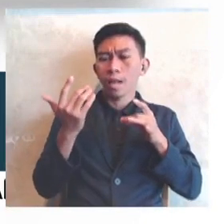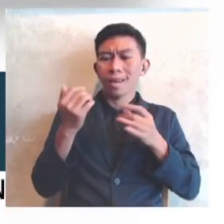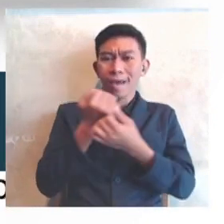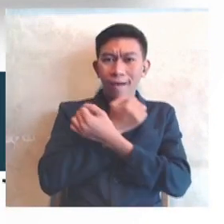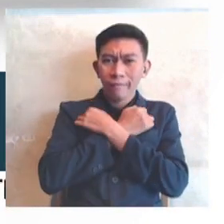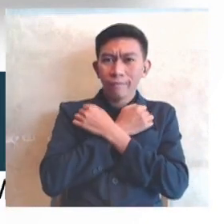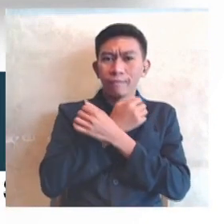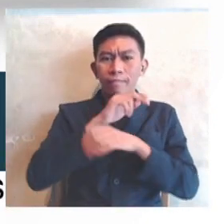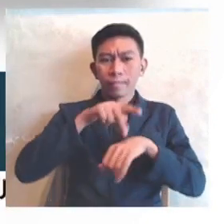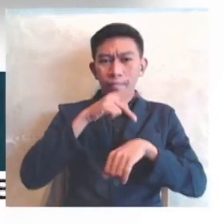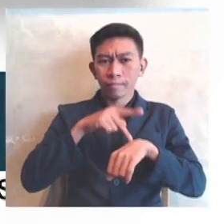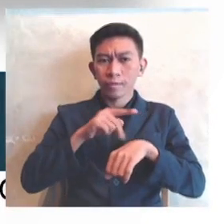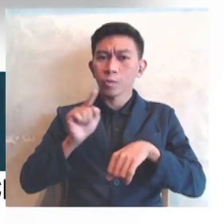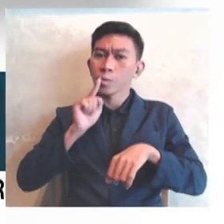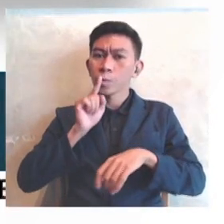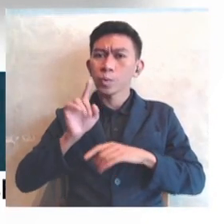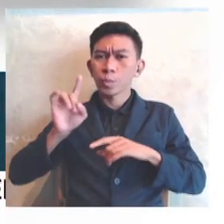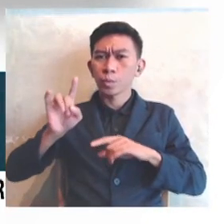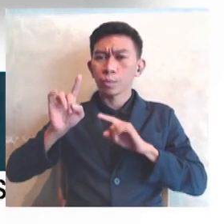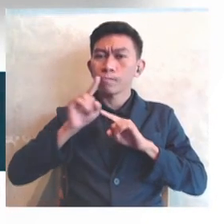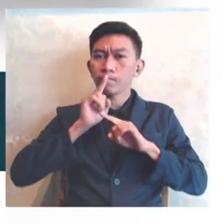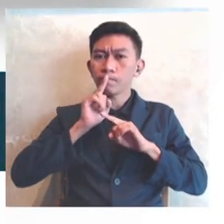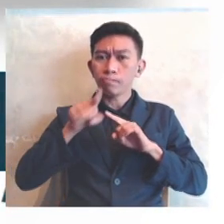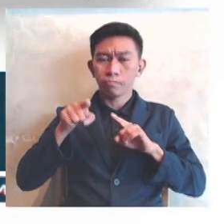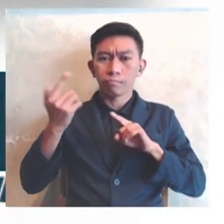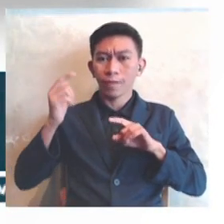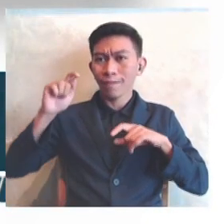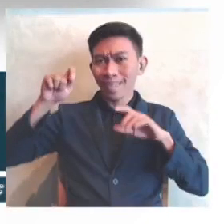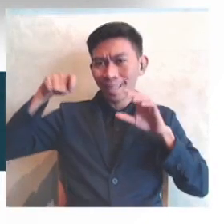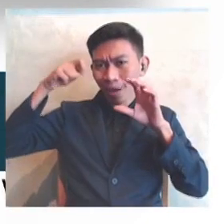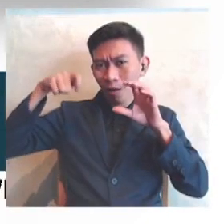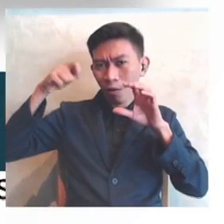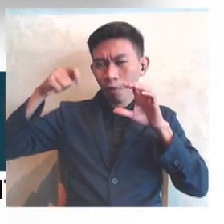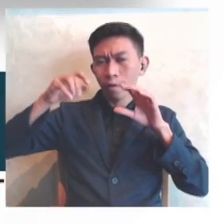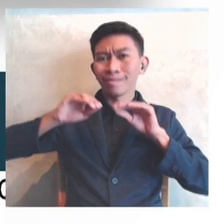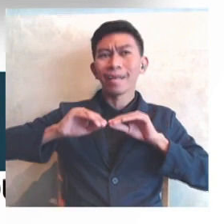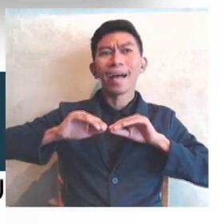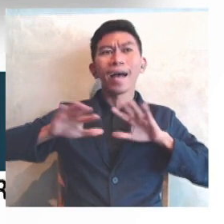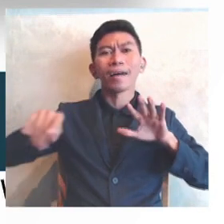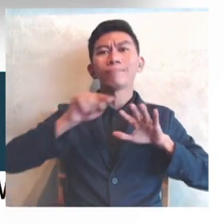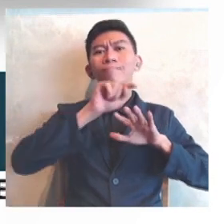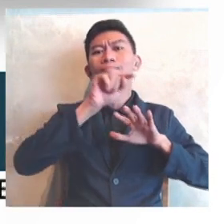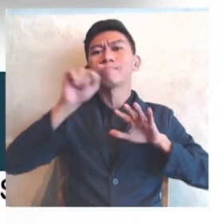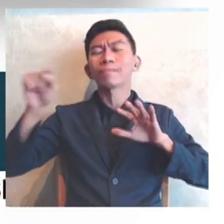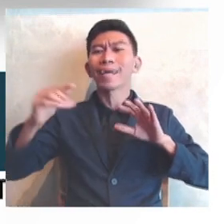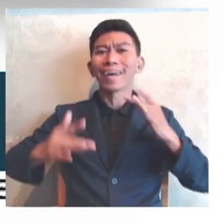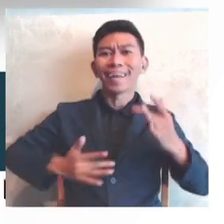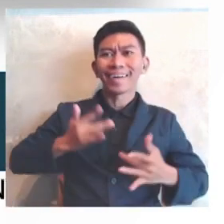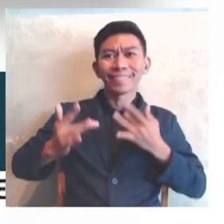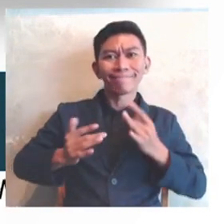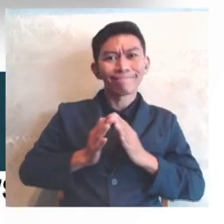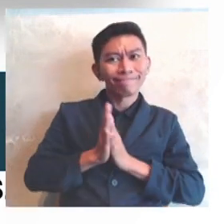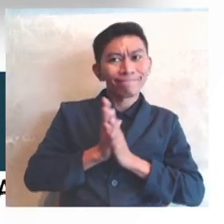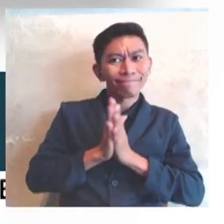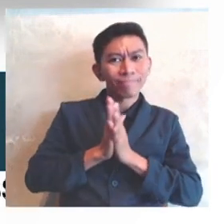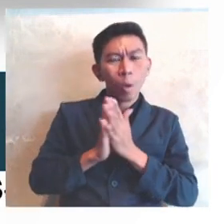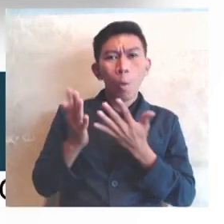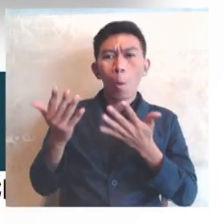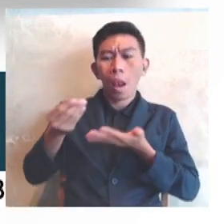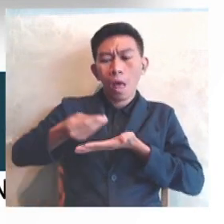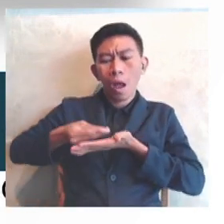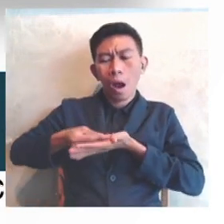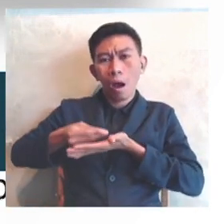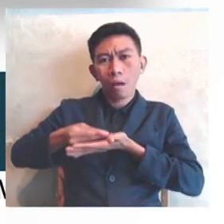to be a mood video to excite internal stakeholders about the campaign, adding no public funds were used for